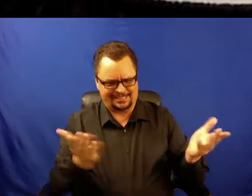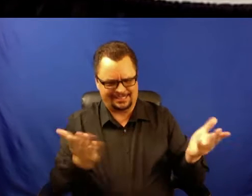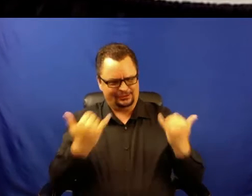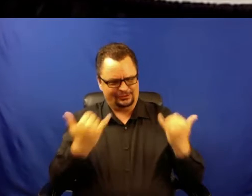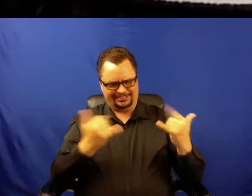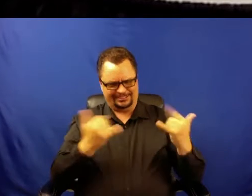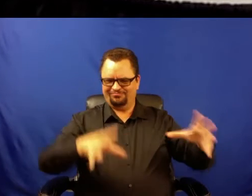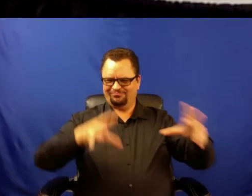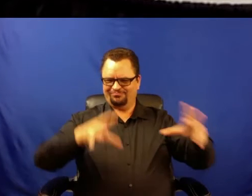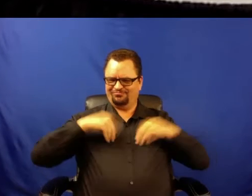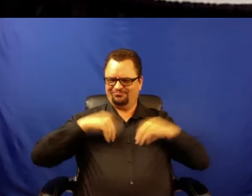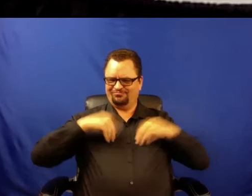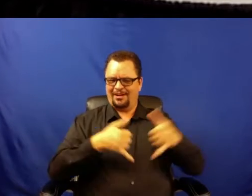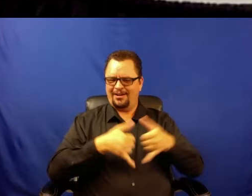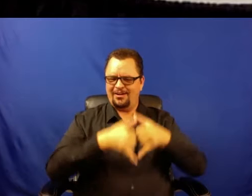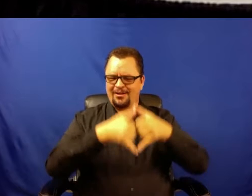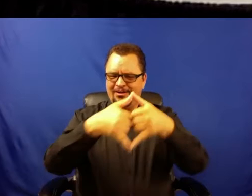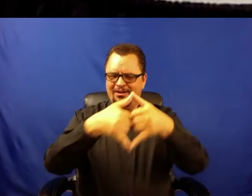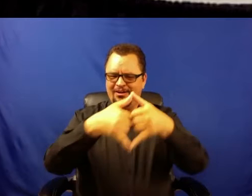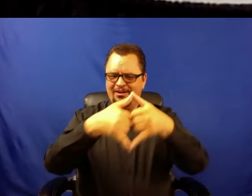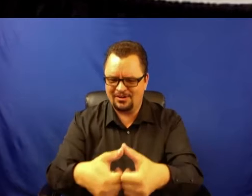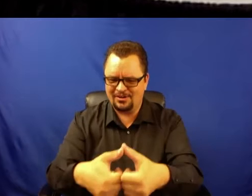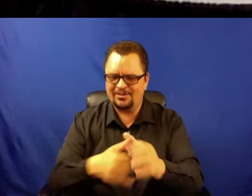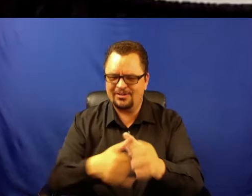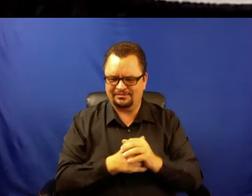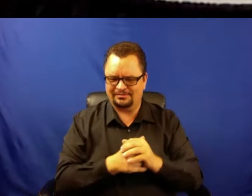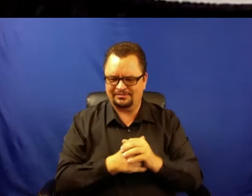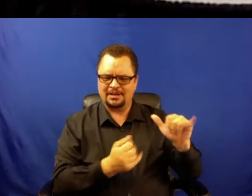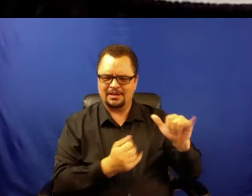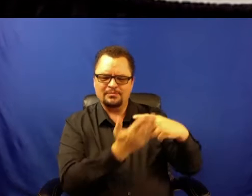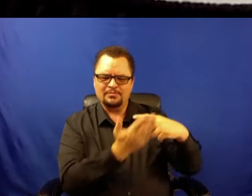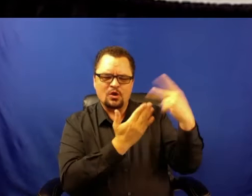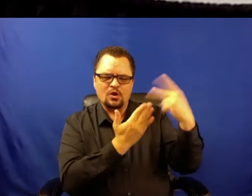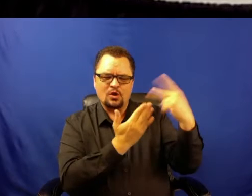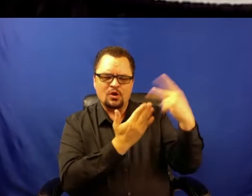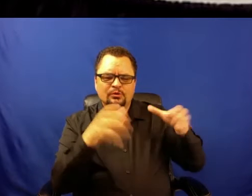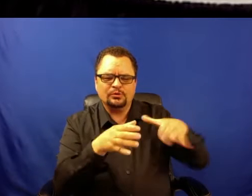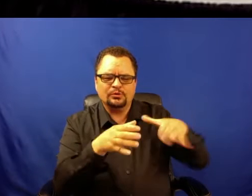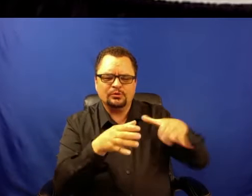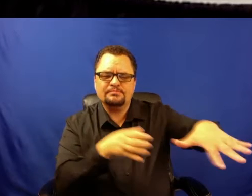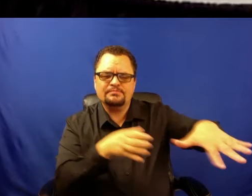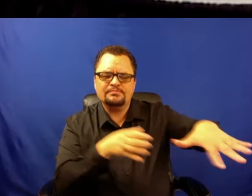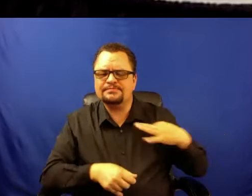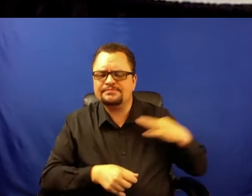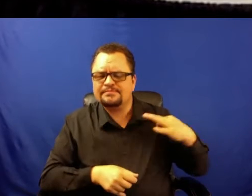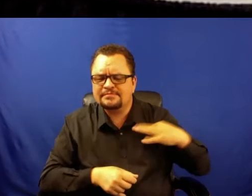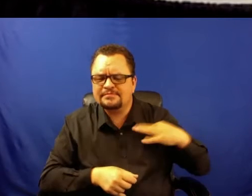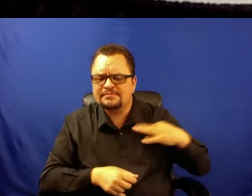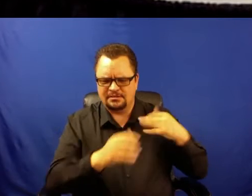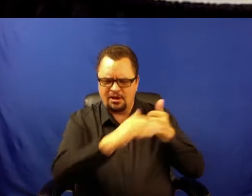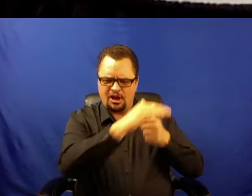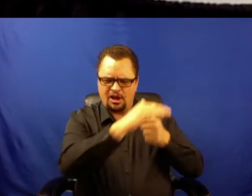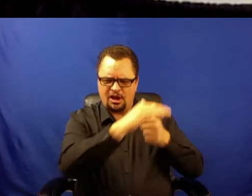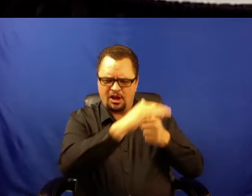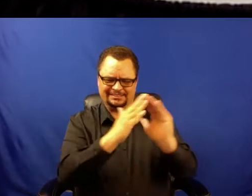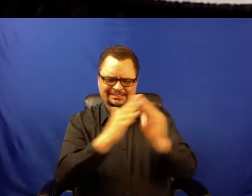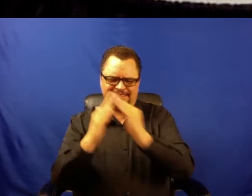of volunteers organized through the City of Colorado Springs. They engage in public safety partnerships